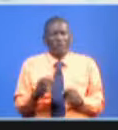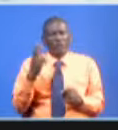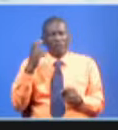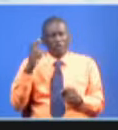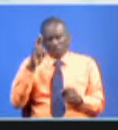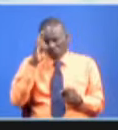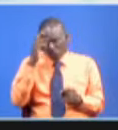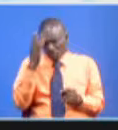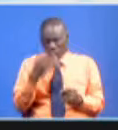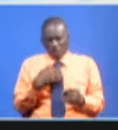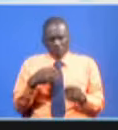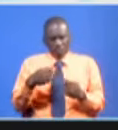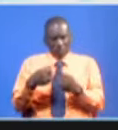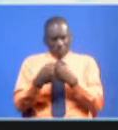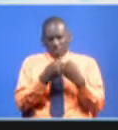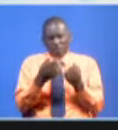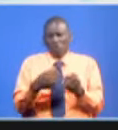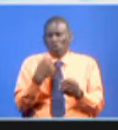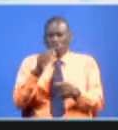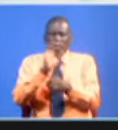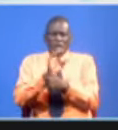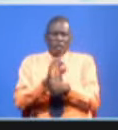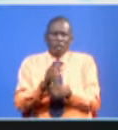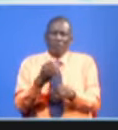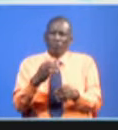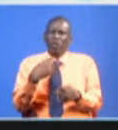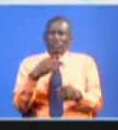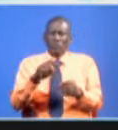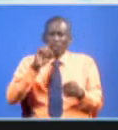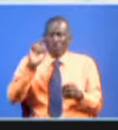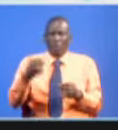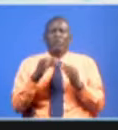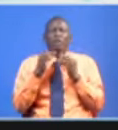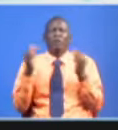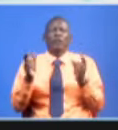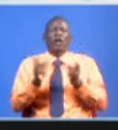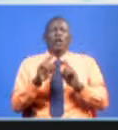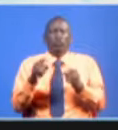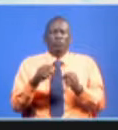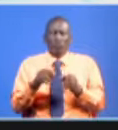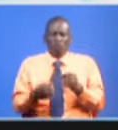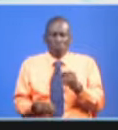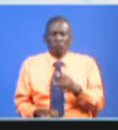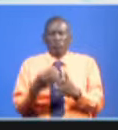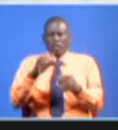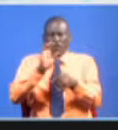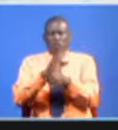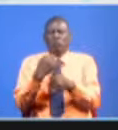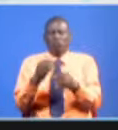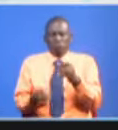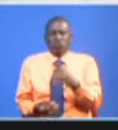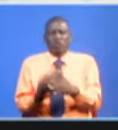Because there's a pushback here, then who's the church? If you say 1,000 pastors don't constitute the church, then who does?